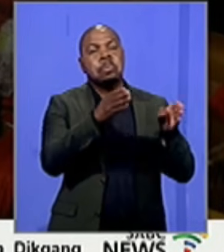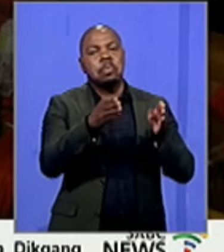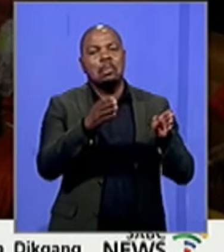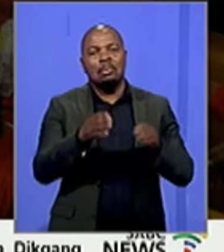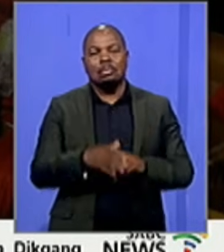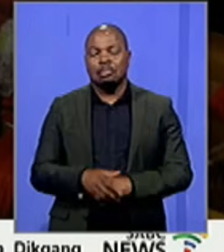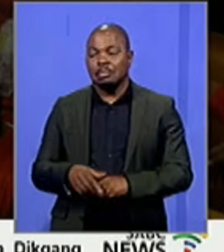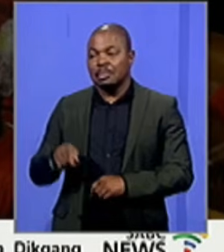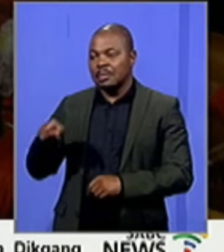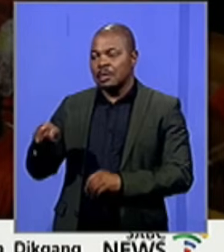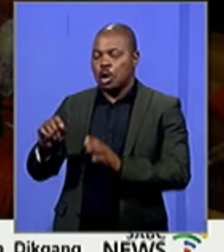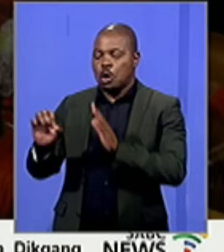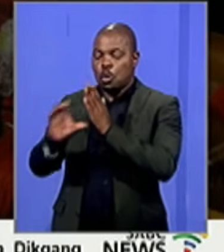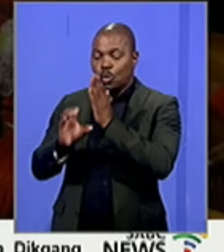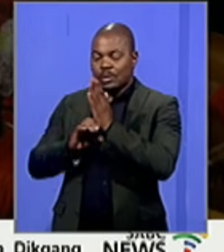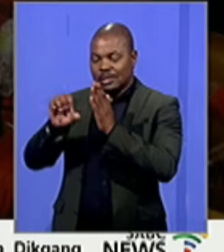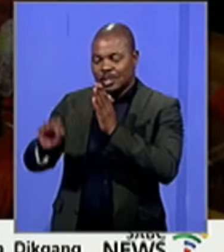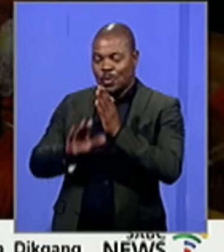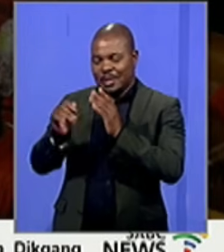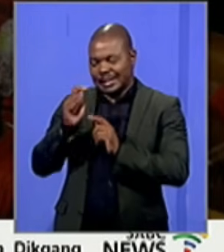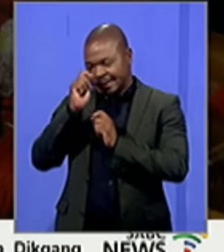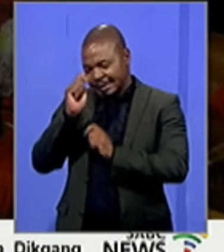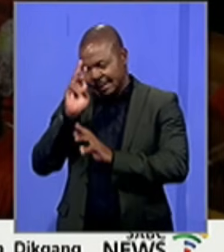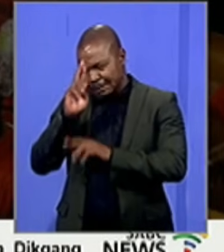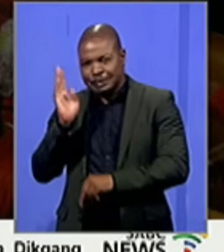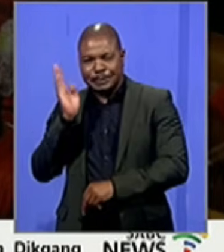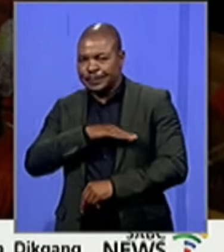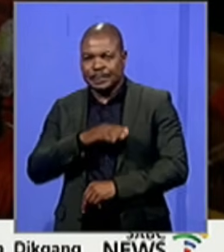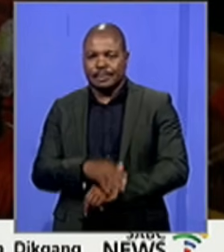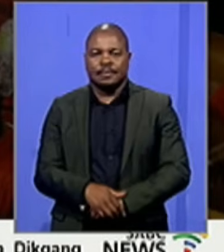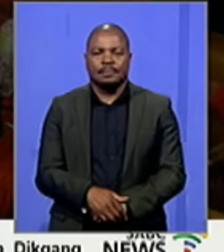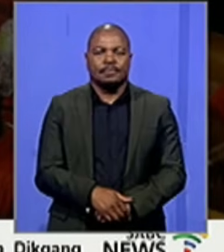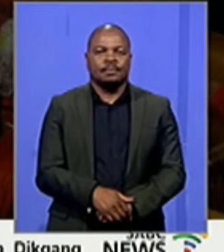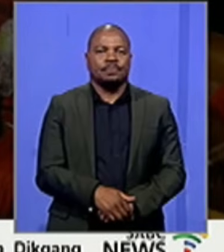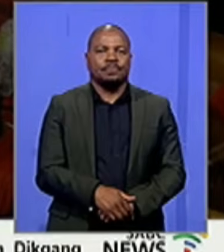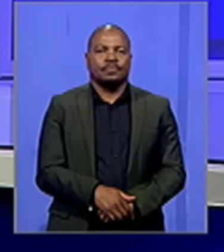nyatsa molaotheo wa naga Afrika Borwa.